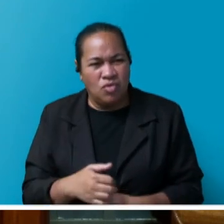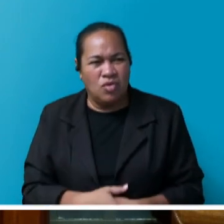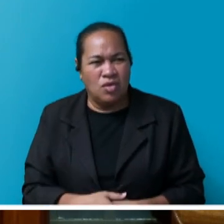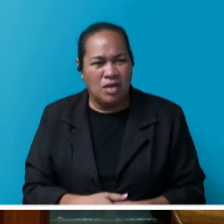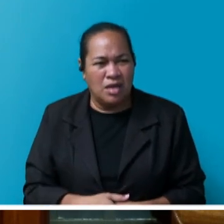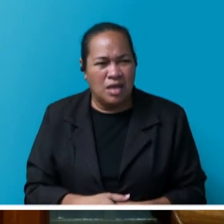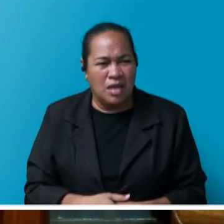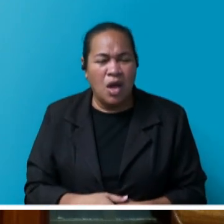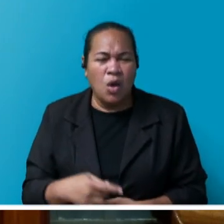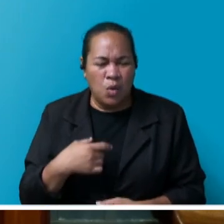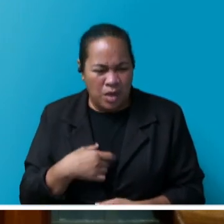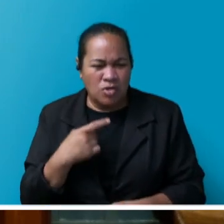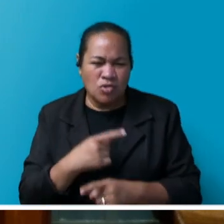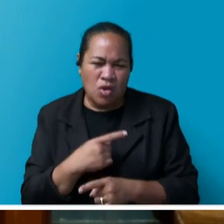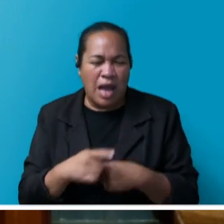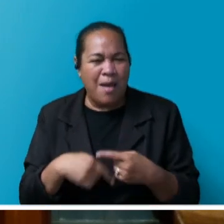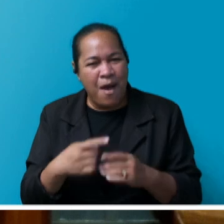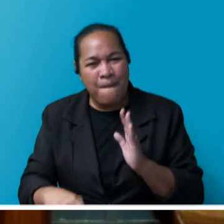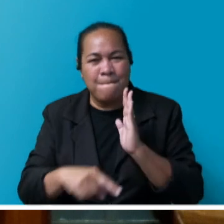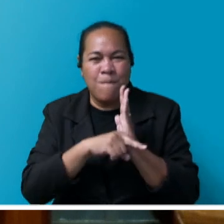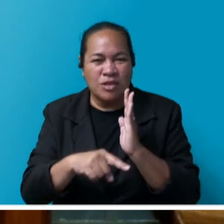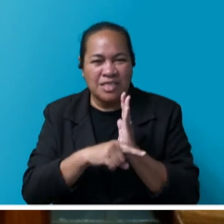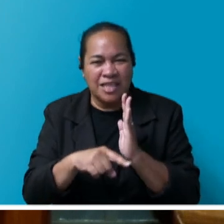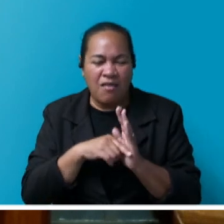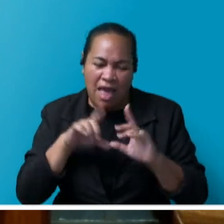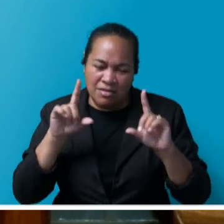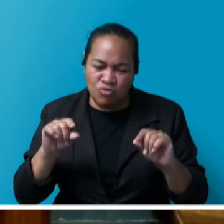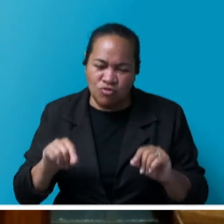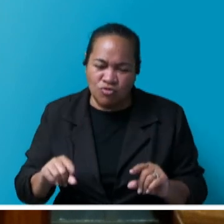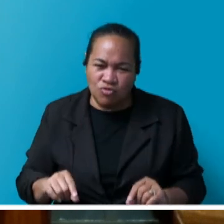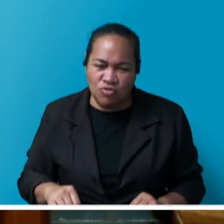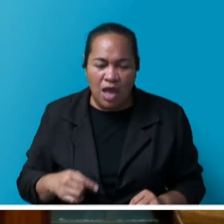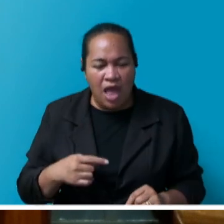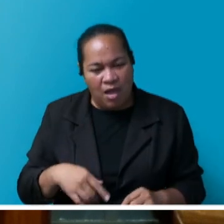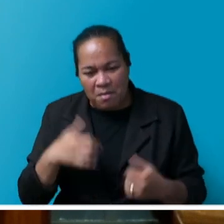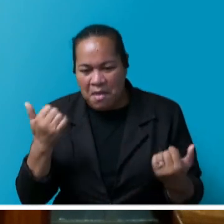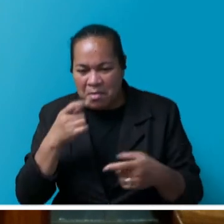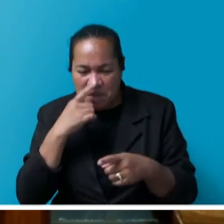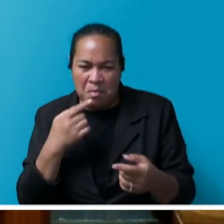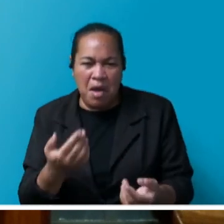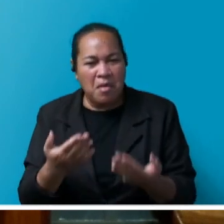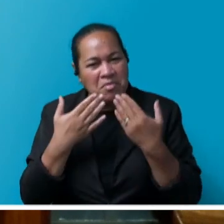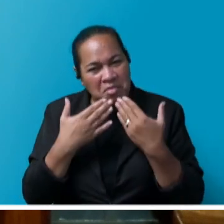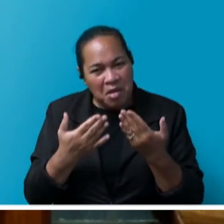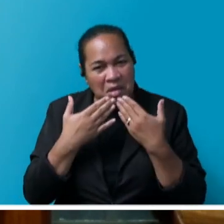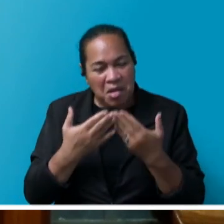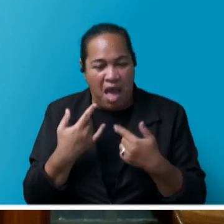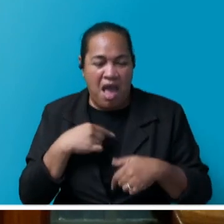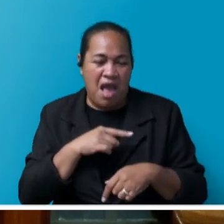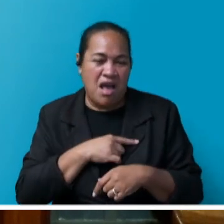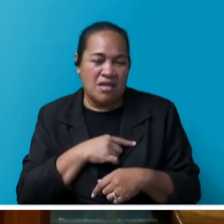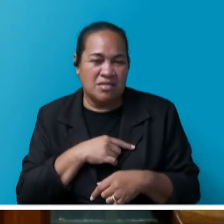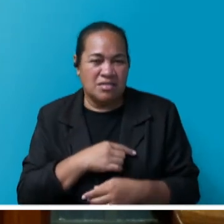should be saying a lot more about all the positive that we have done and that are appreciated by the vast majority of